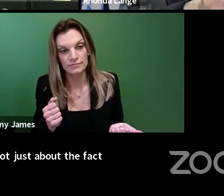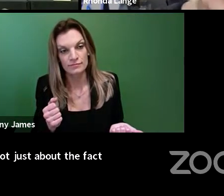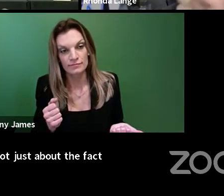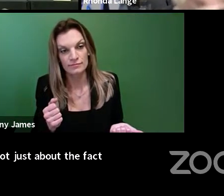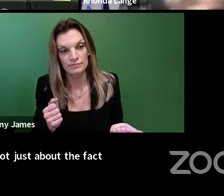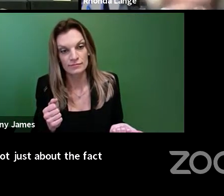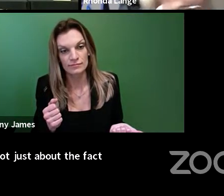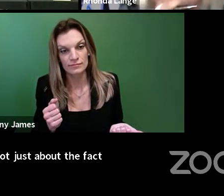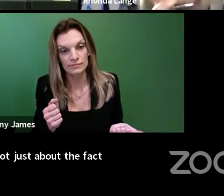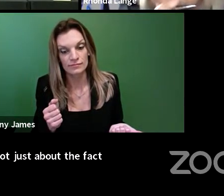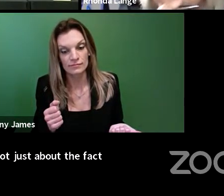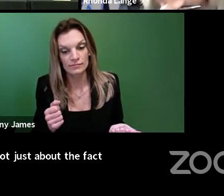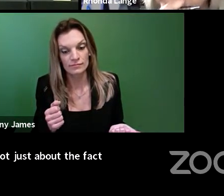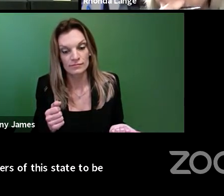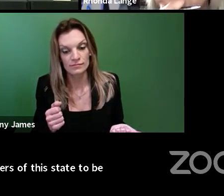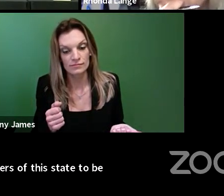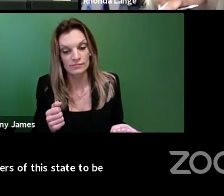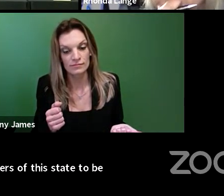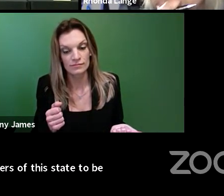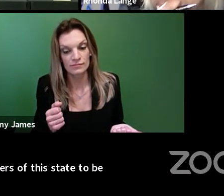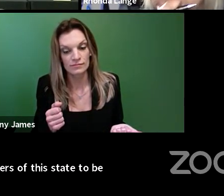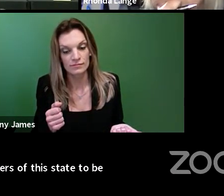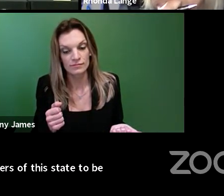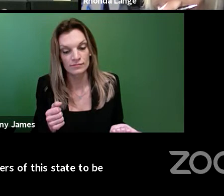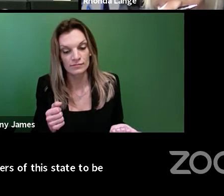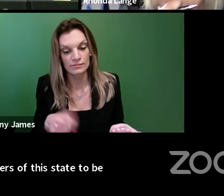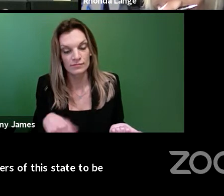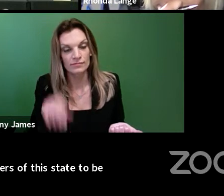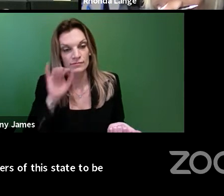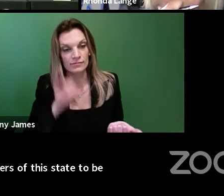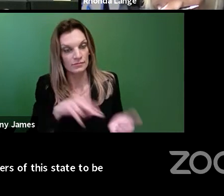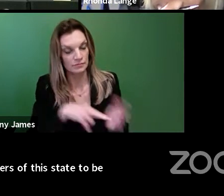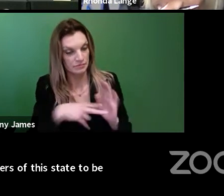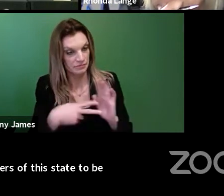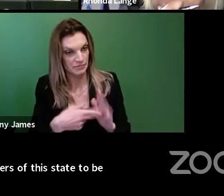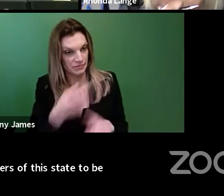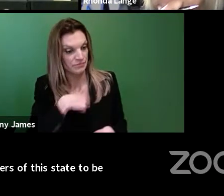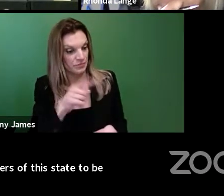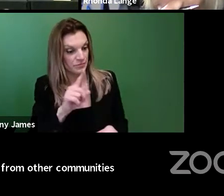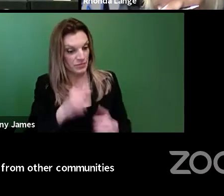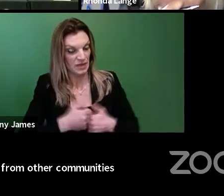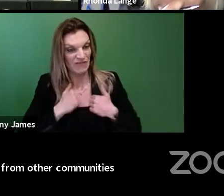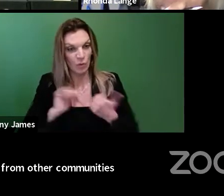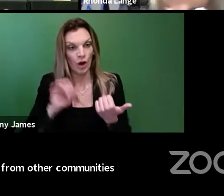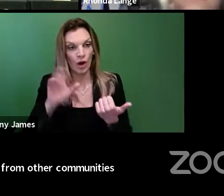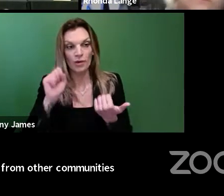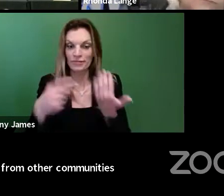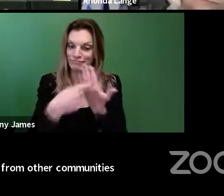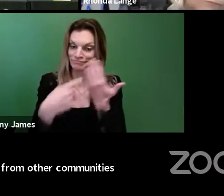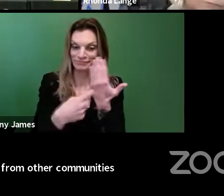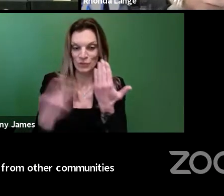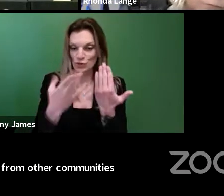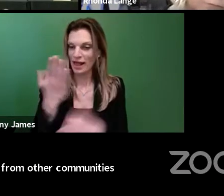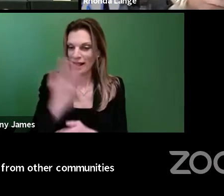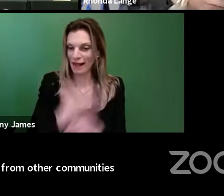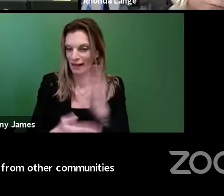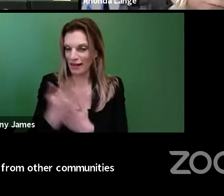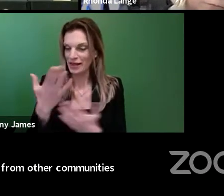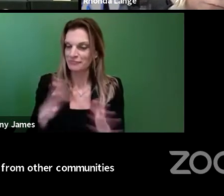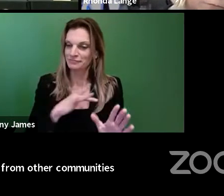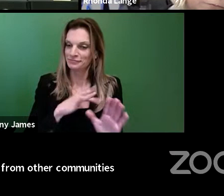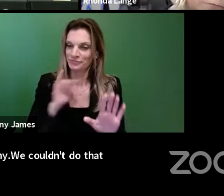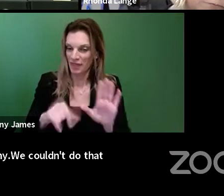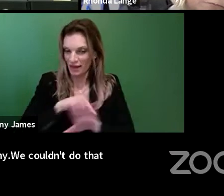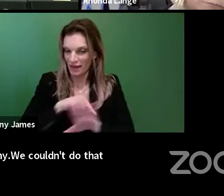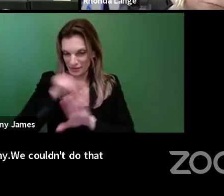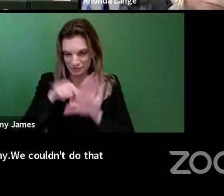to show our family and friends from other communities where we live by using our anatomy. We couldn't do that without the lakeshore. But of course,